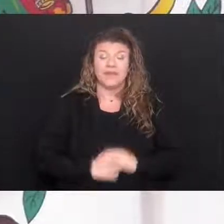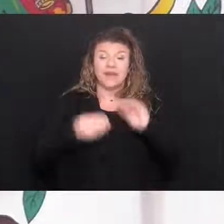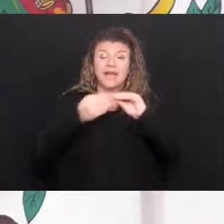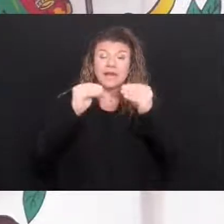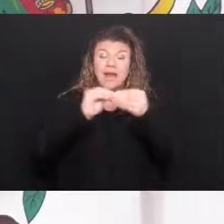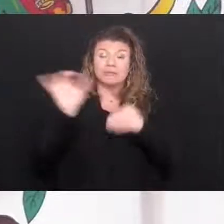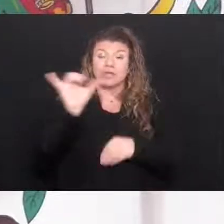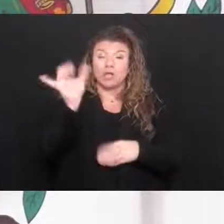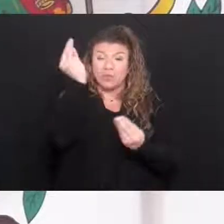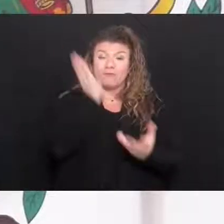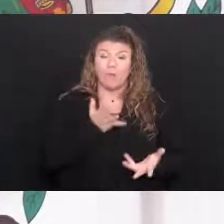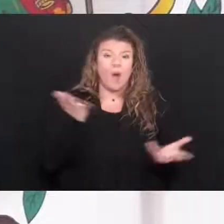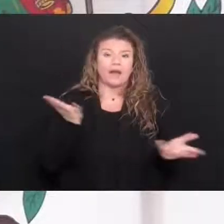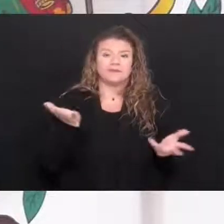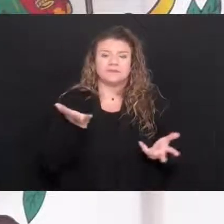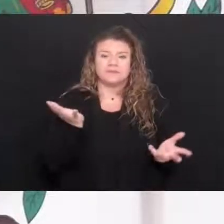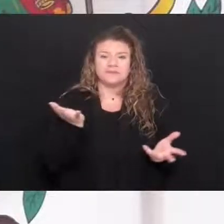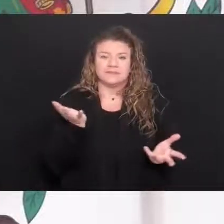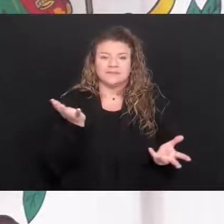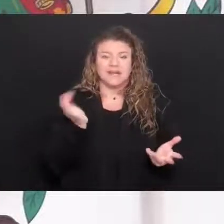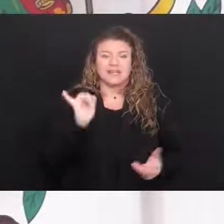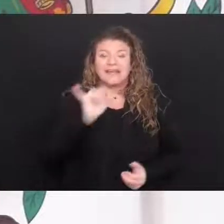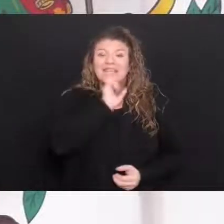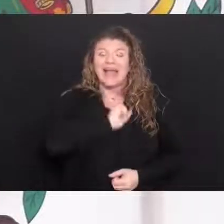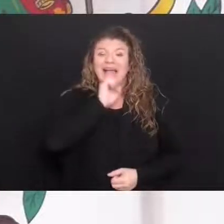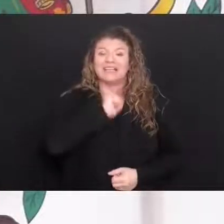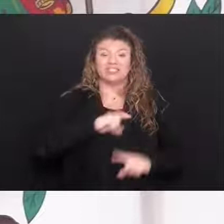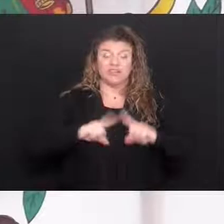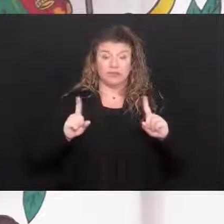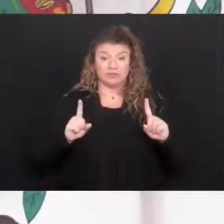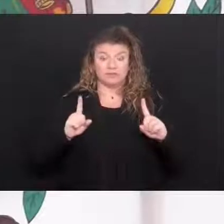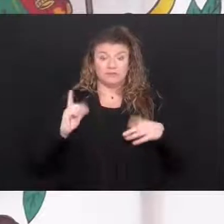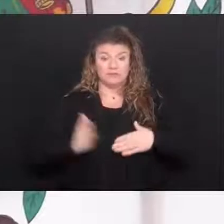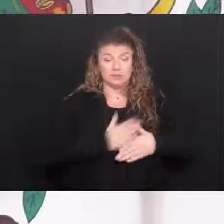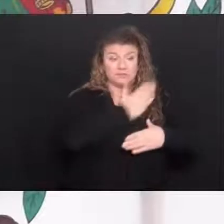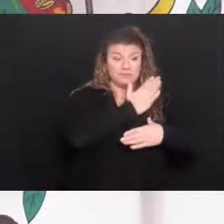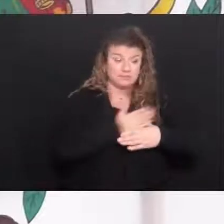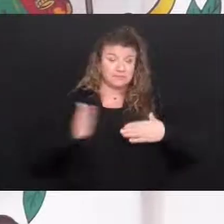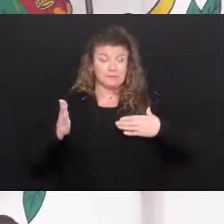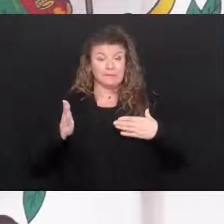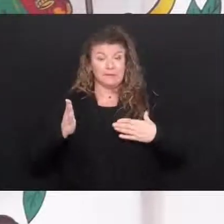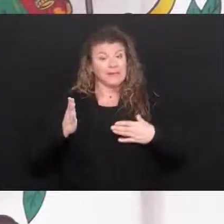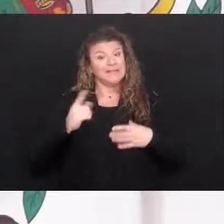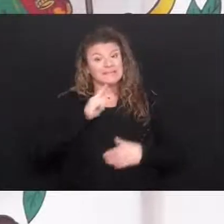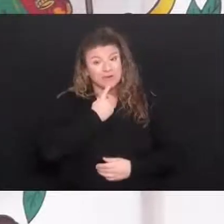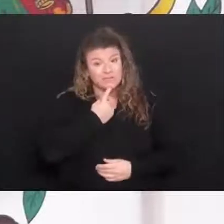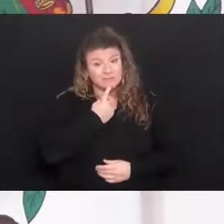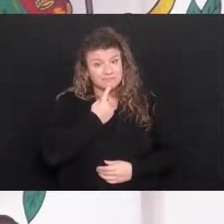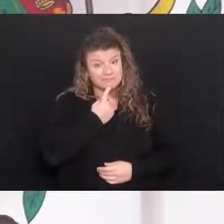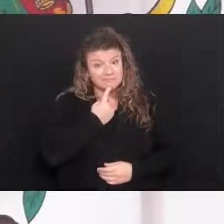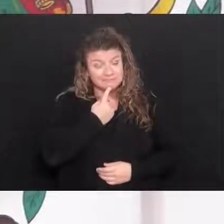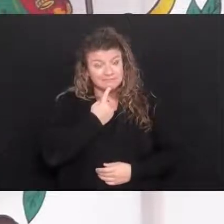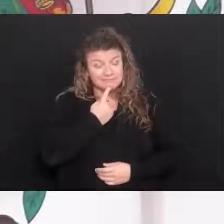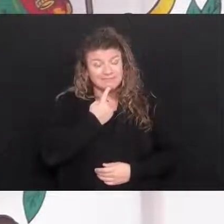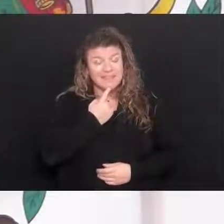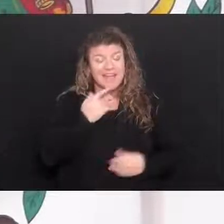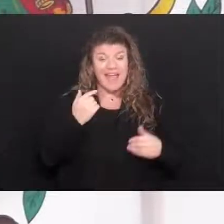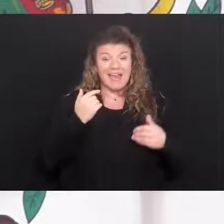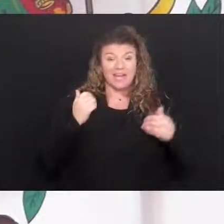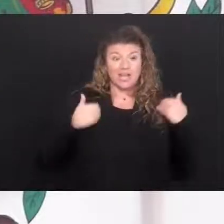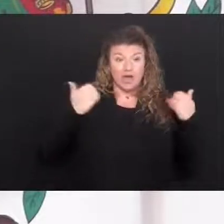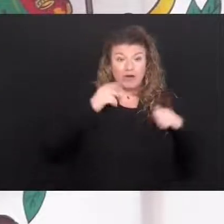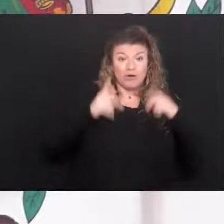us loud and clear that the age difference is significant, and people that are younger are